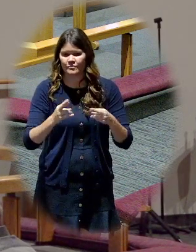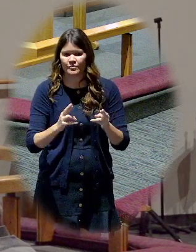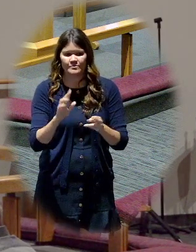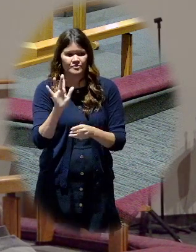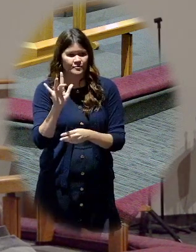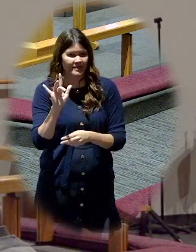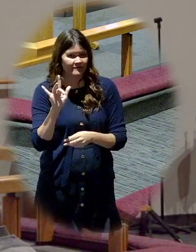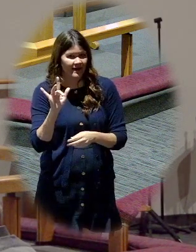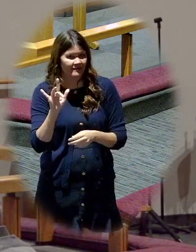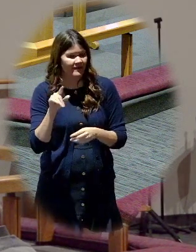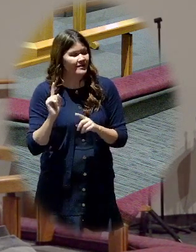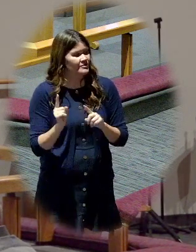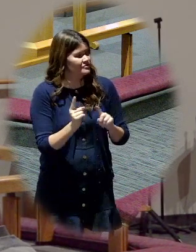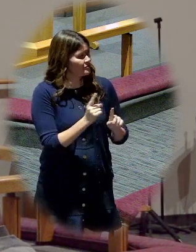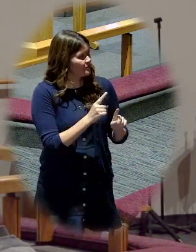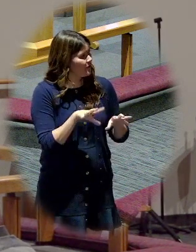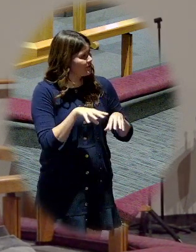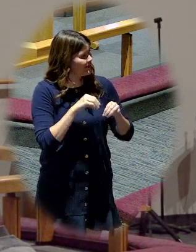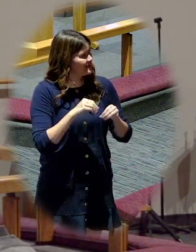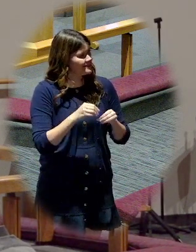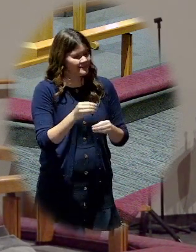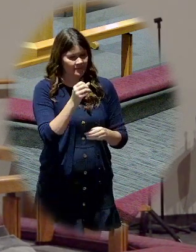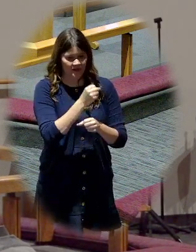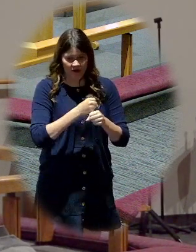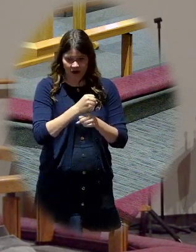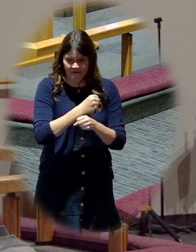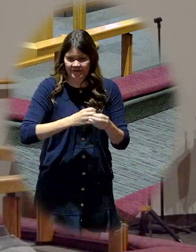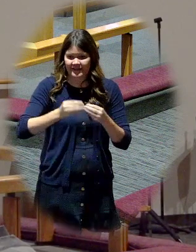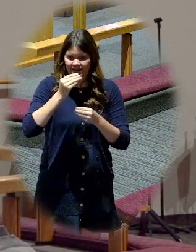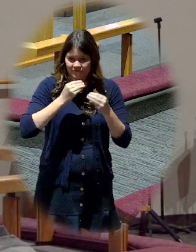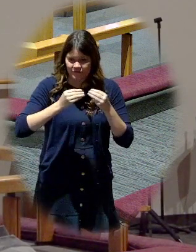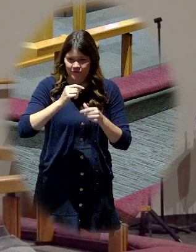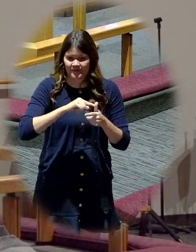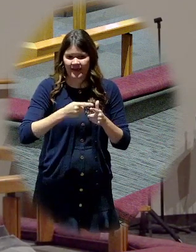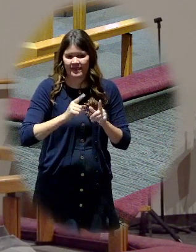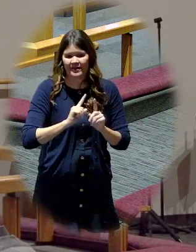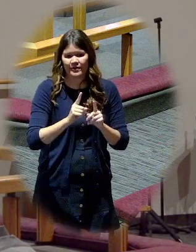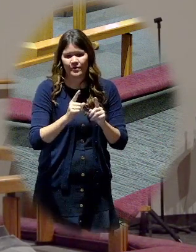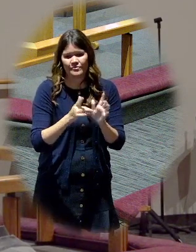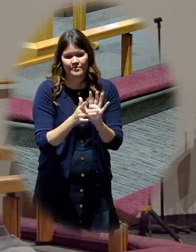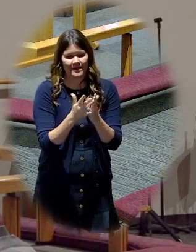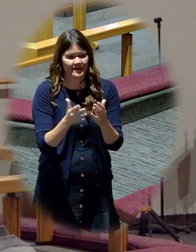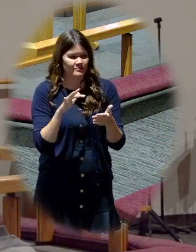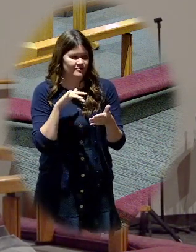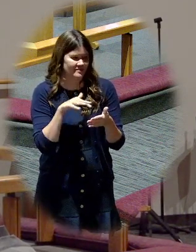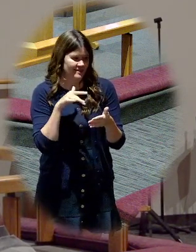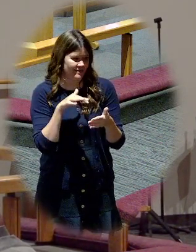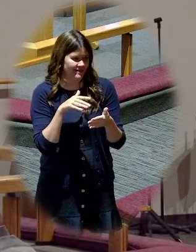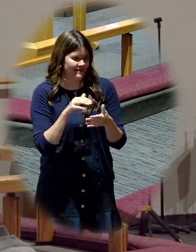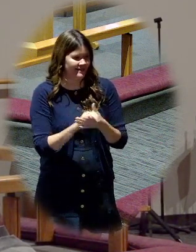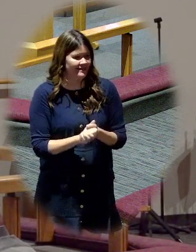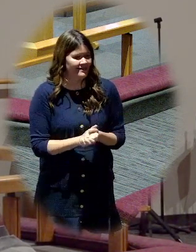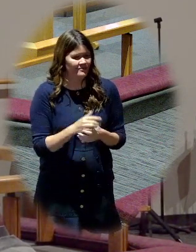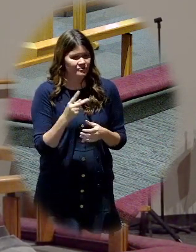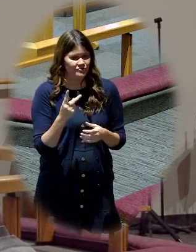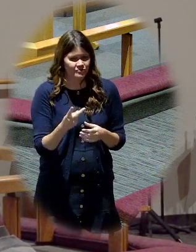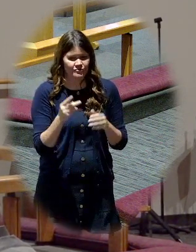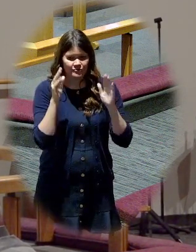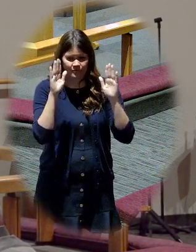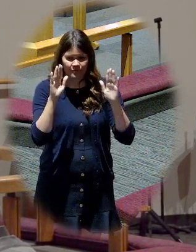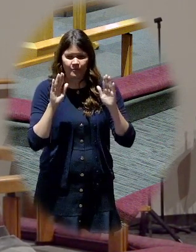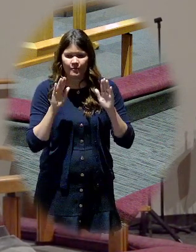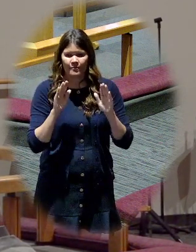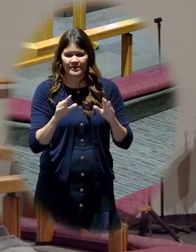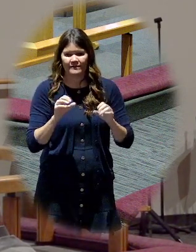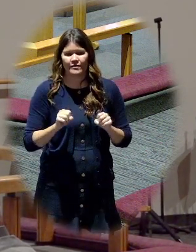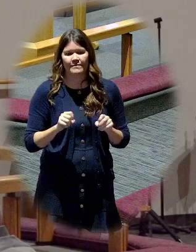of coffee and a donut and head on up. And those are two good opportunities to dig deeper